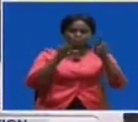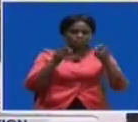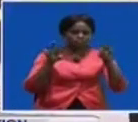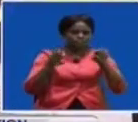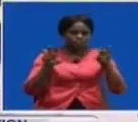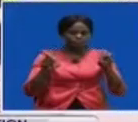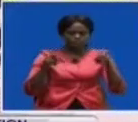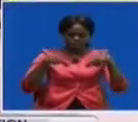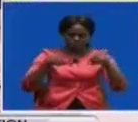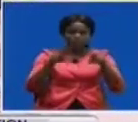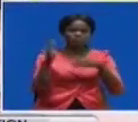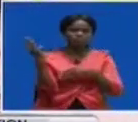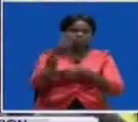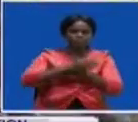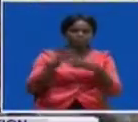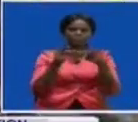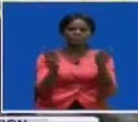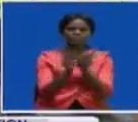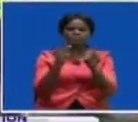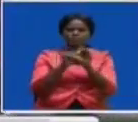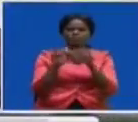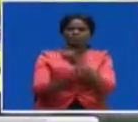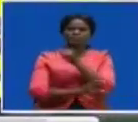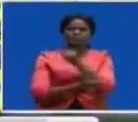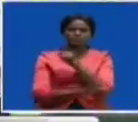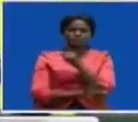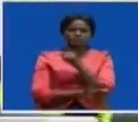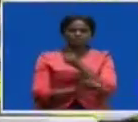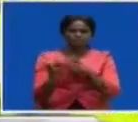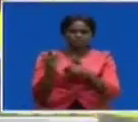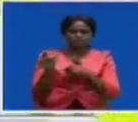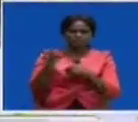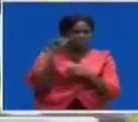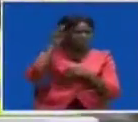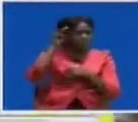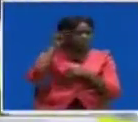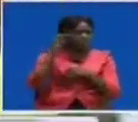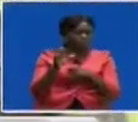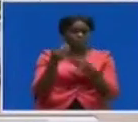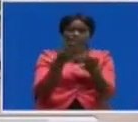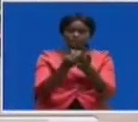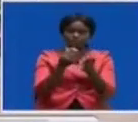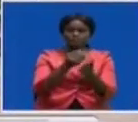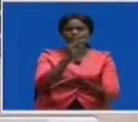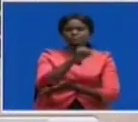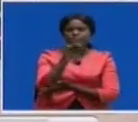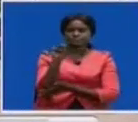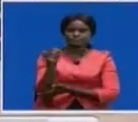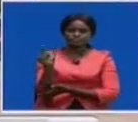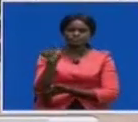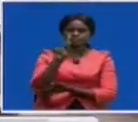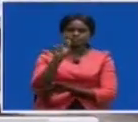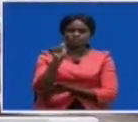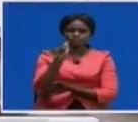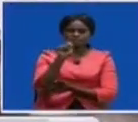one of the road tolling facilities in the country. This is Finance Minister Margaret Mwanakatwe touring Katoa Toll Gate